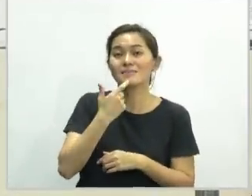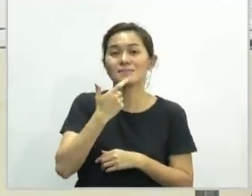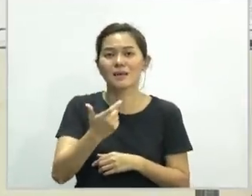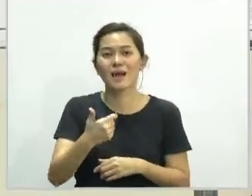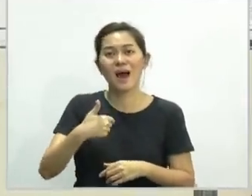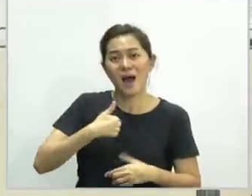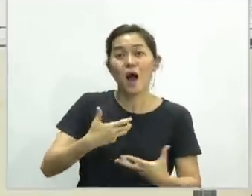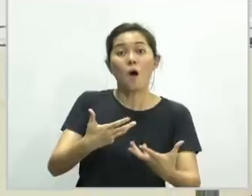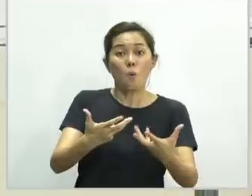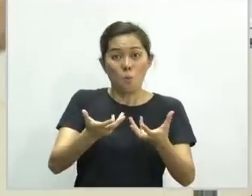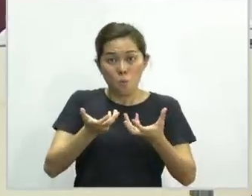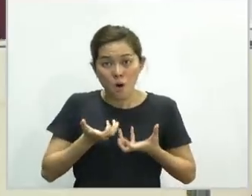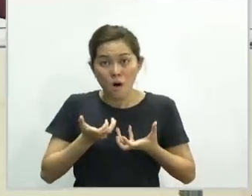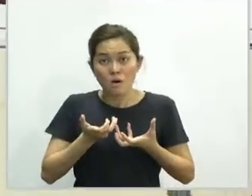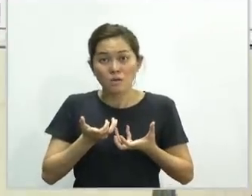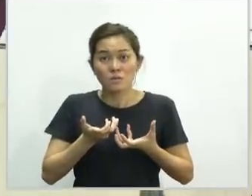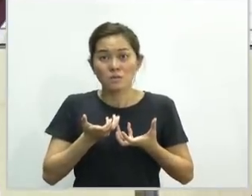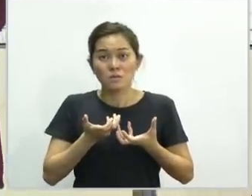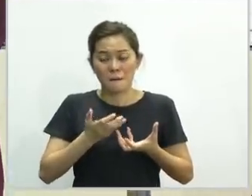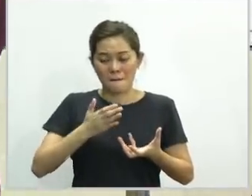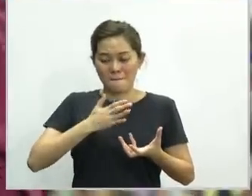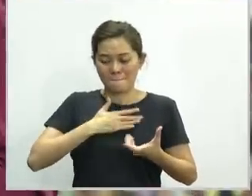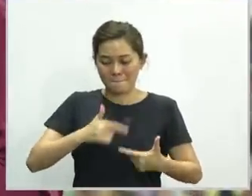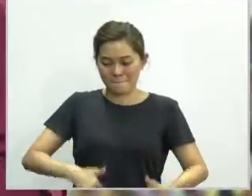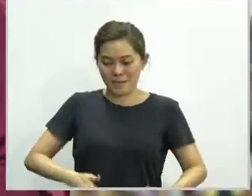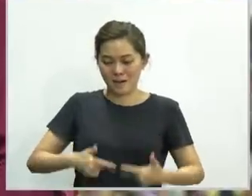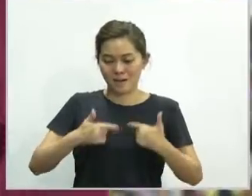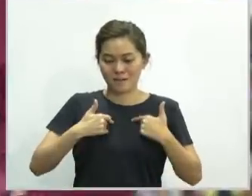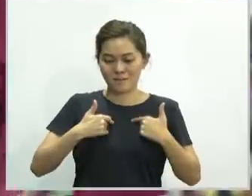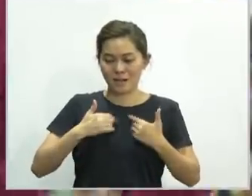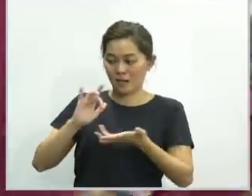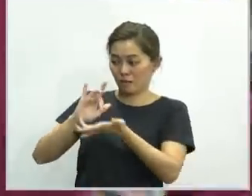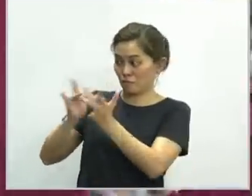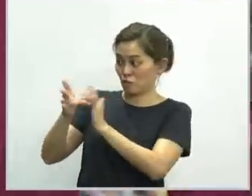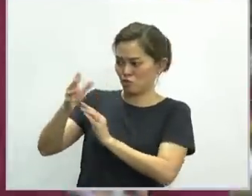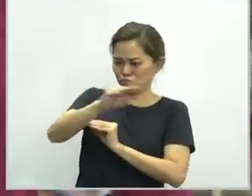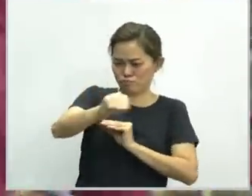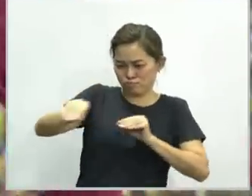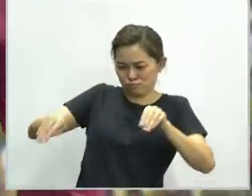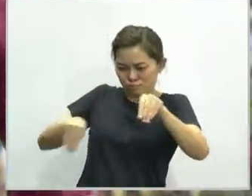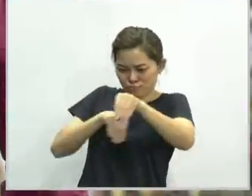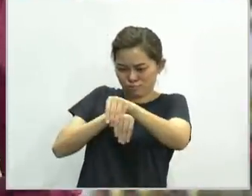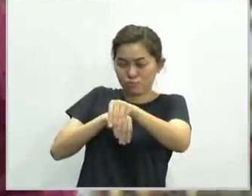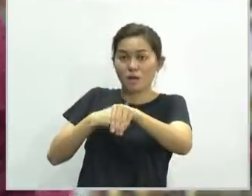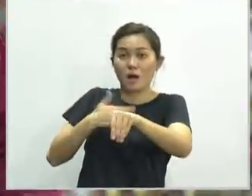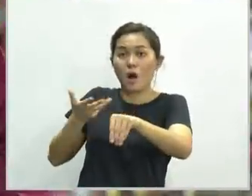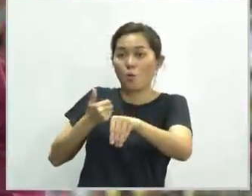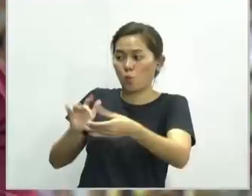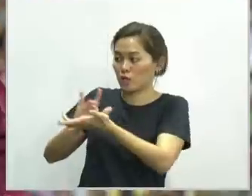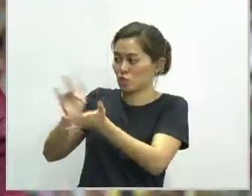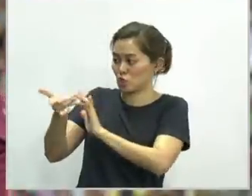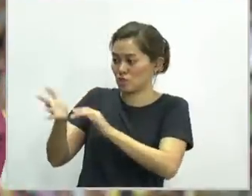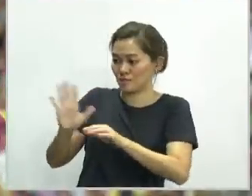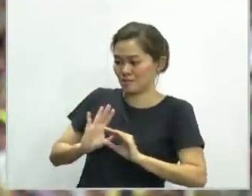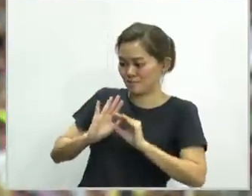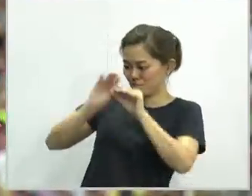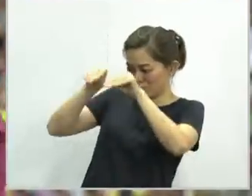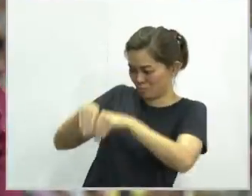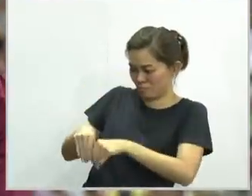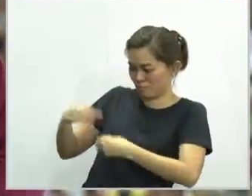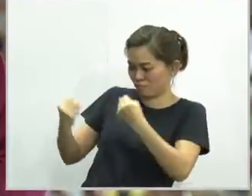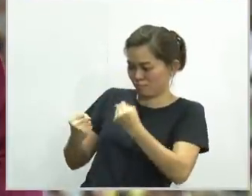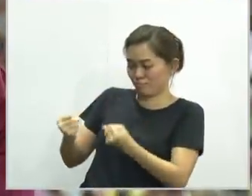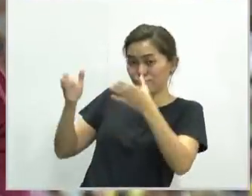I want to reposition Jesus, and I want to put him in the driving